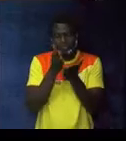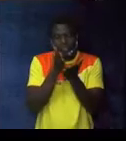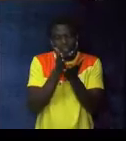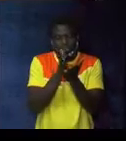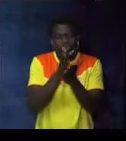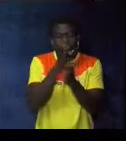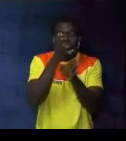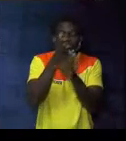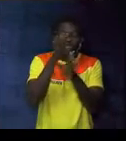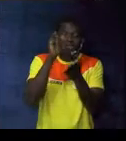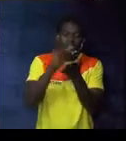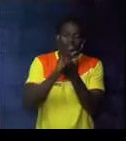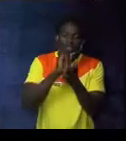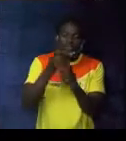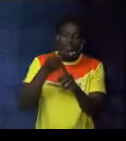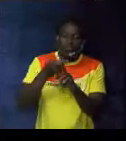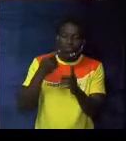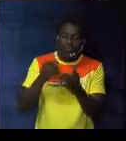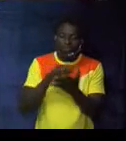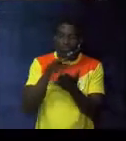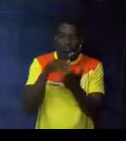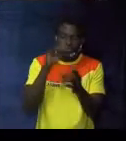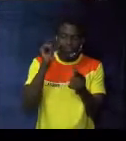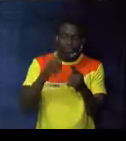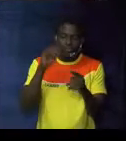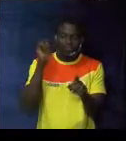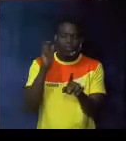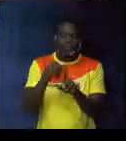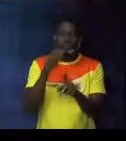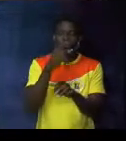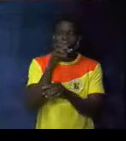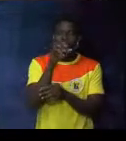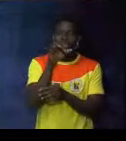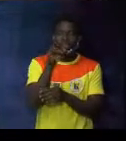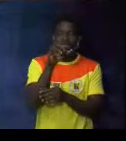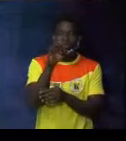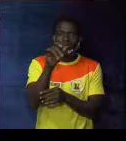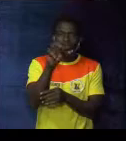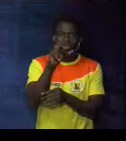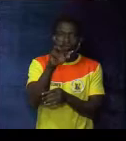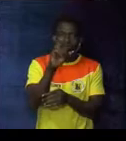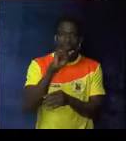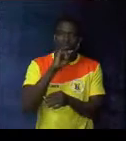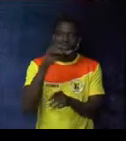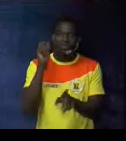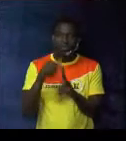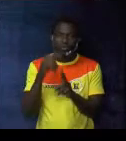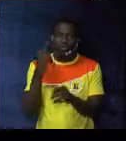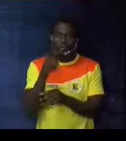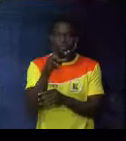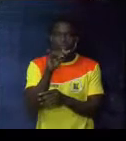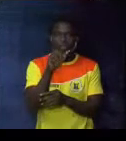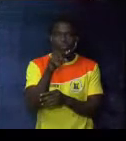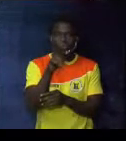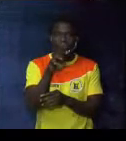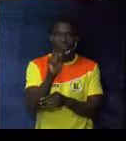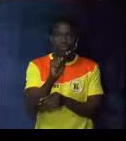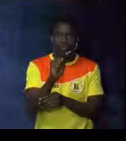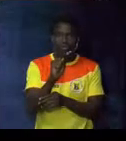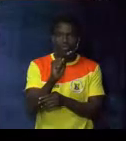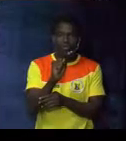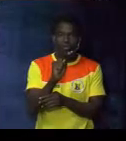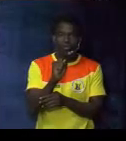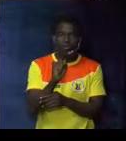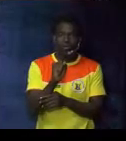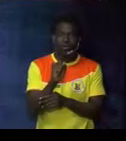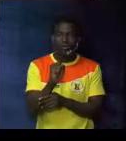that I draw from the center to touch the circumference is called the radius. Now let's see the radius in this case. Say this